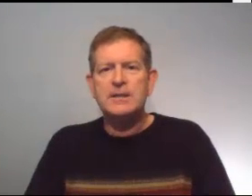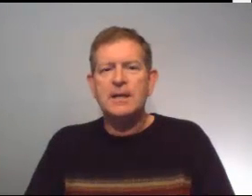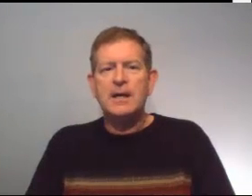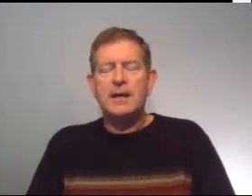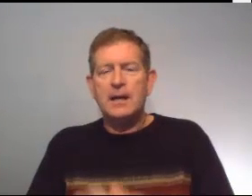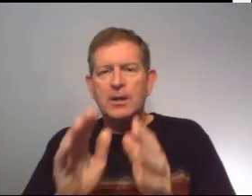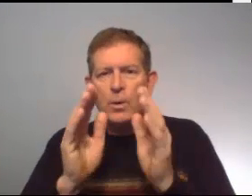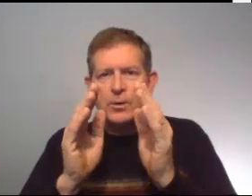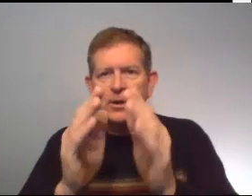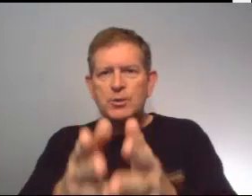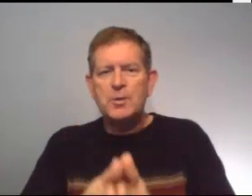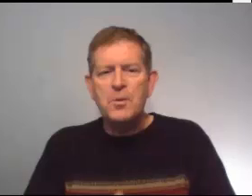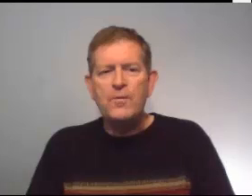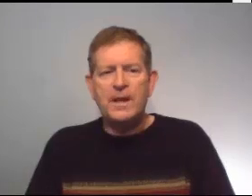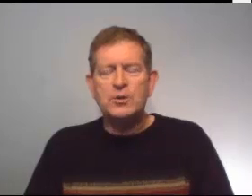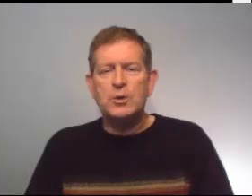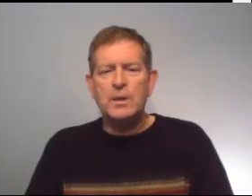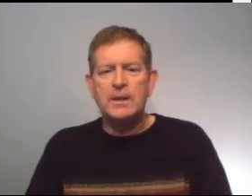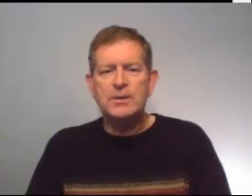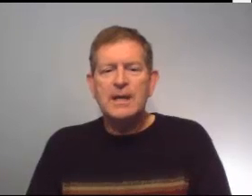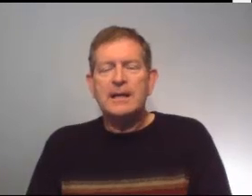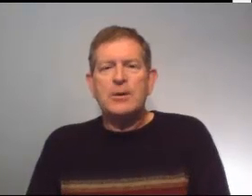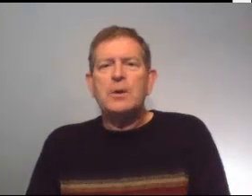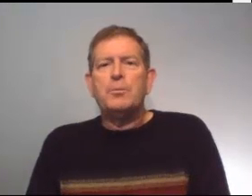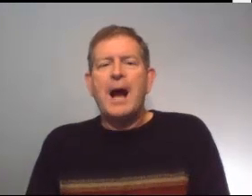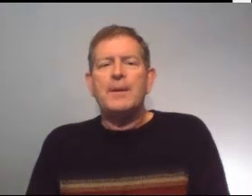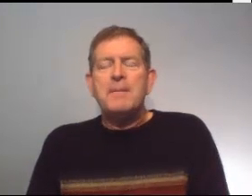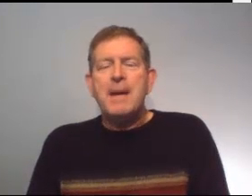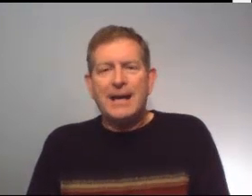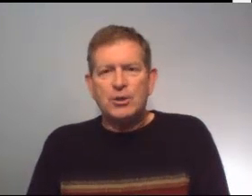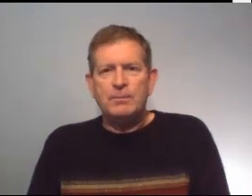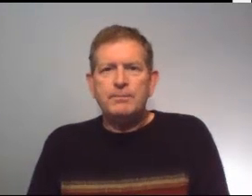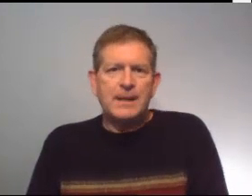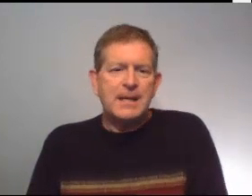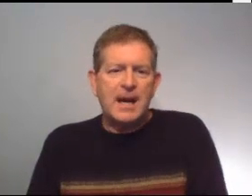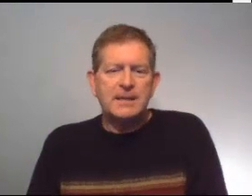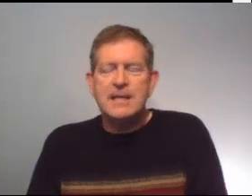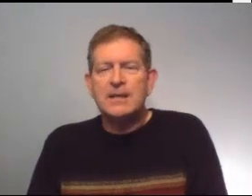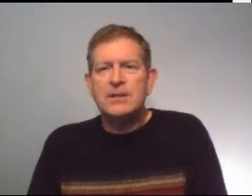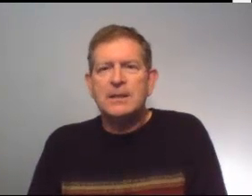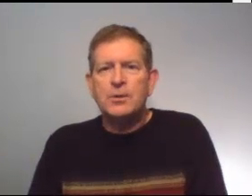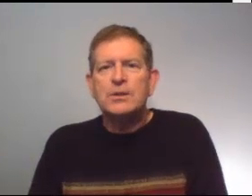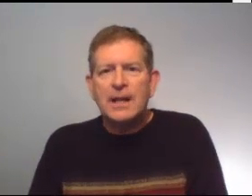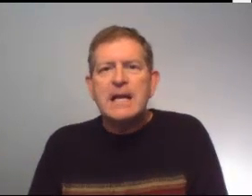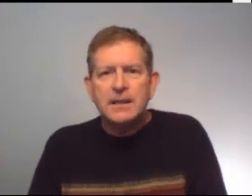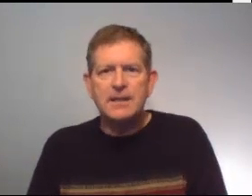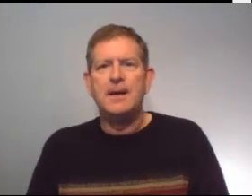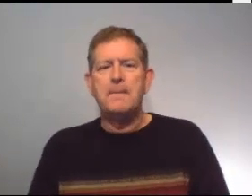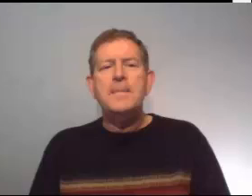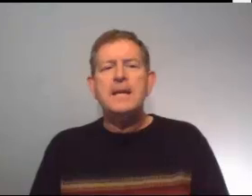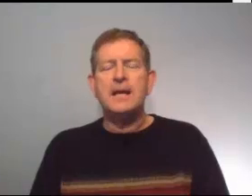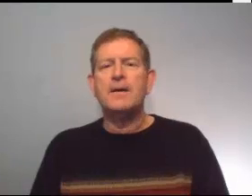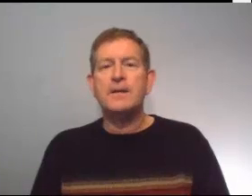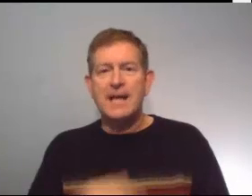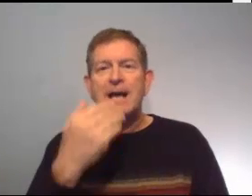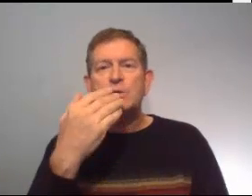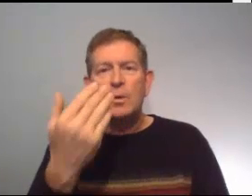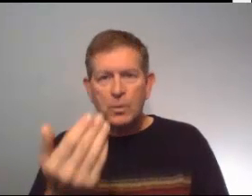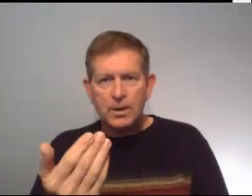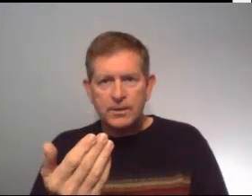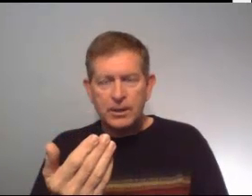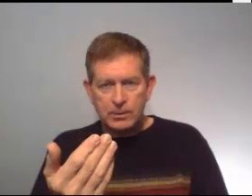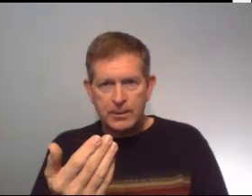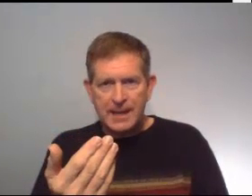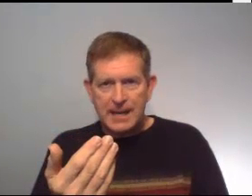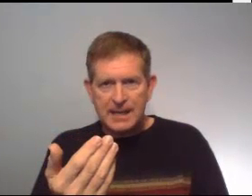preposition, indicates in what direction you're moving as you're doing this. Now you can probably imagine by context that the most likely meaning of this